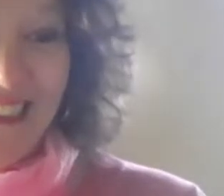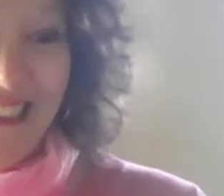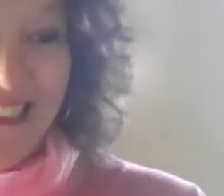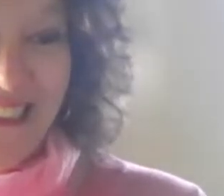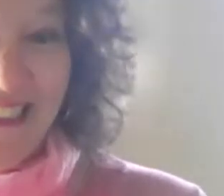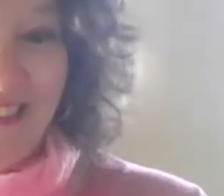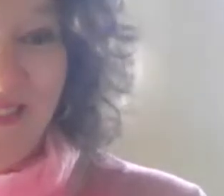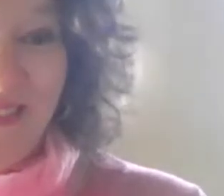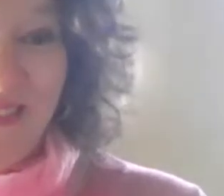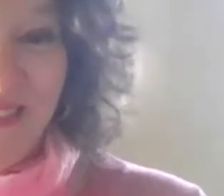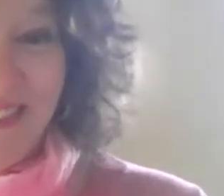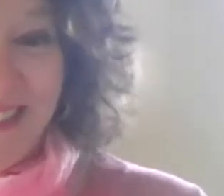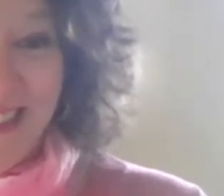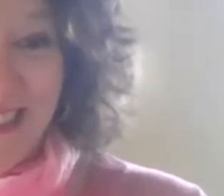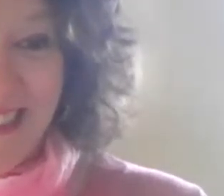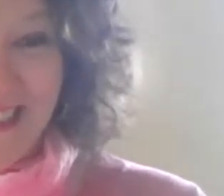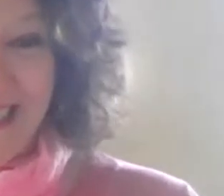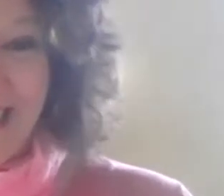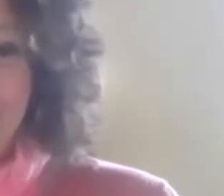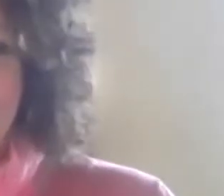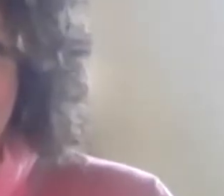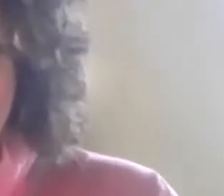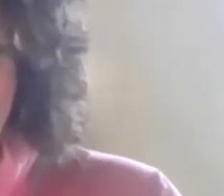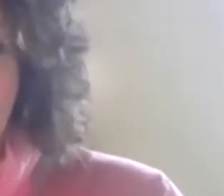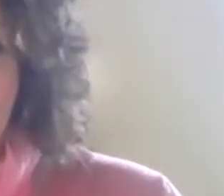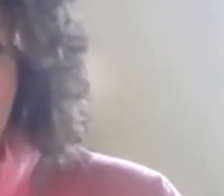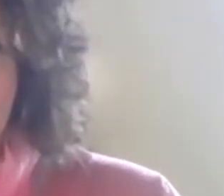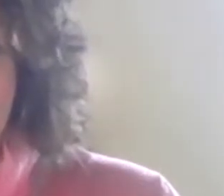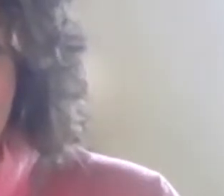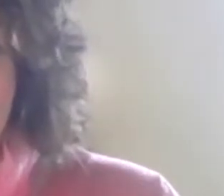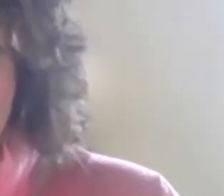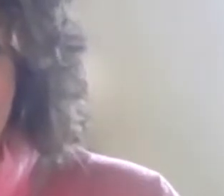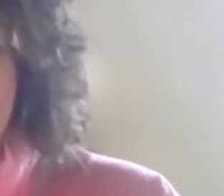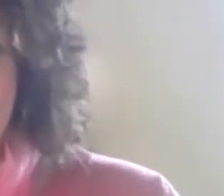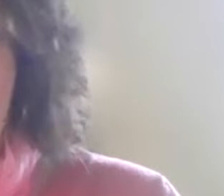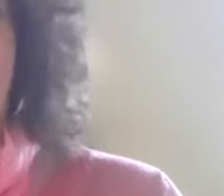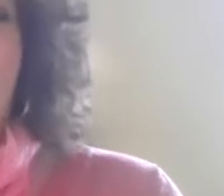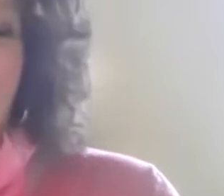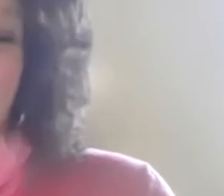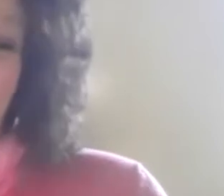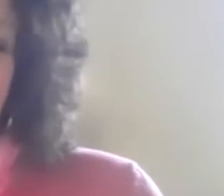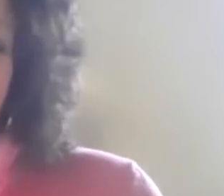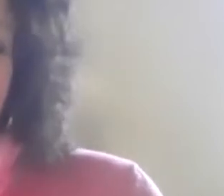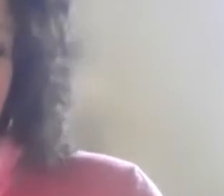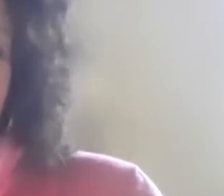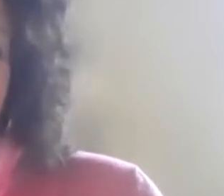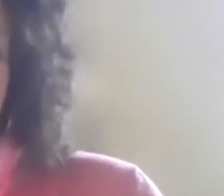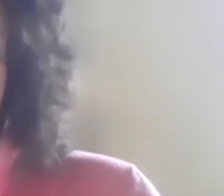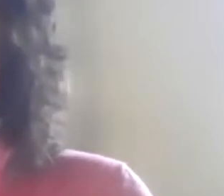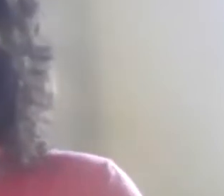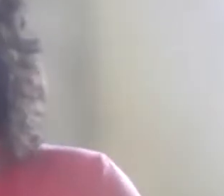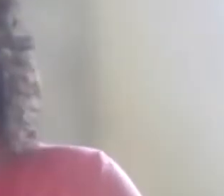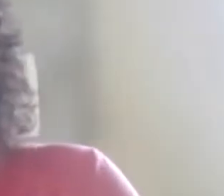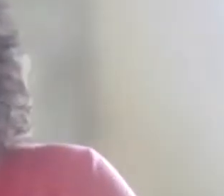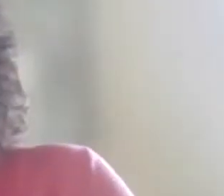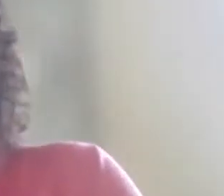Hello, everyone. Thank you for that lovely introduction, Denise. No one has ever called me doctor before. I'm not quite sure